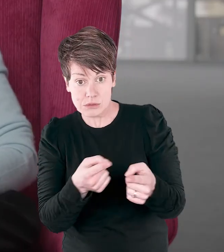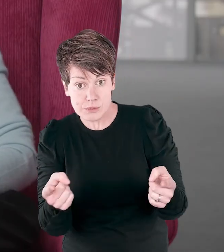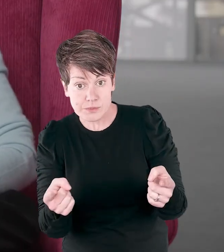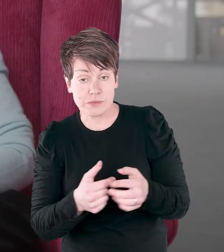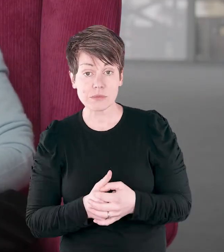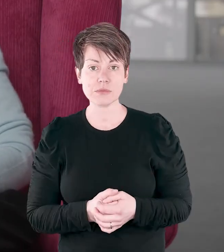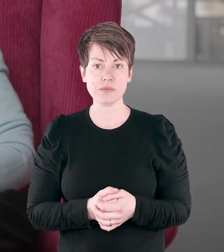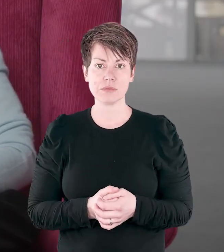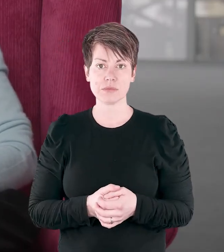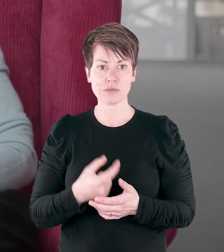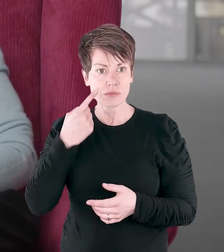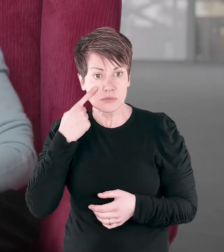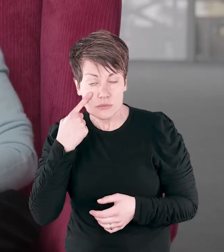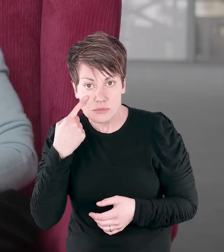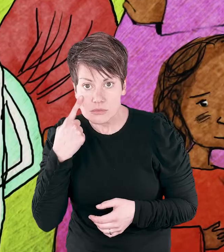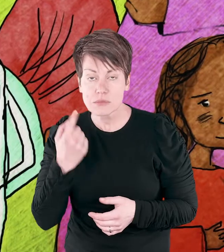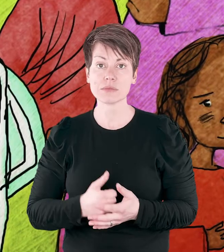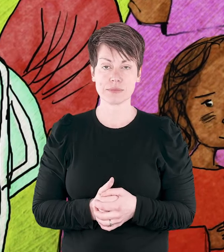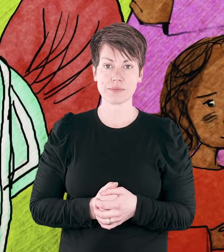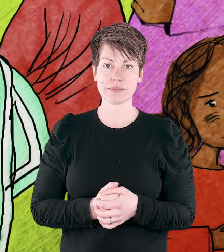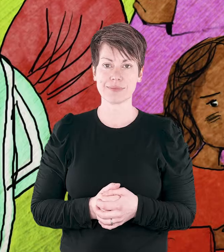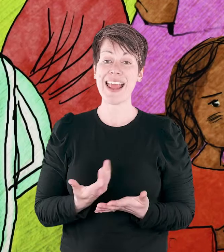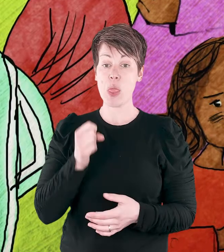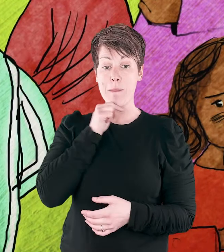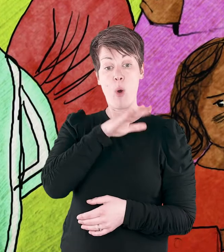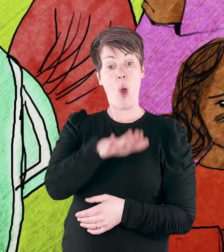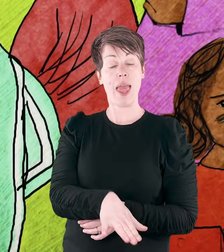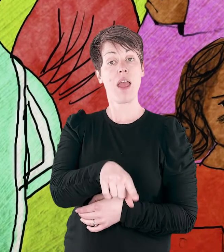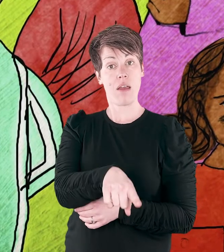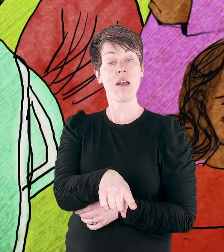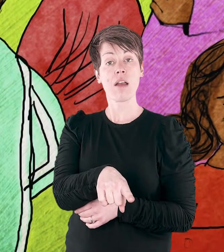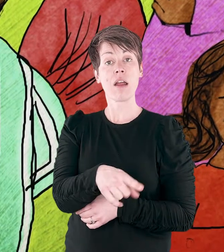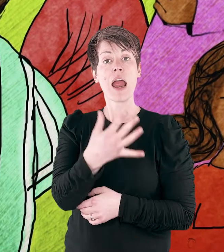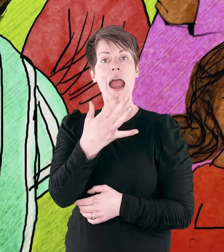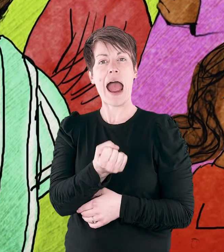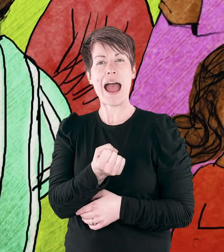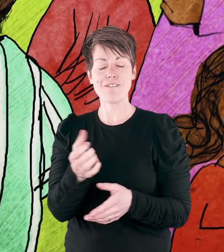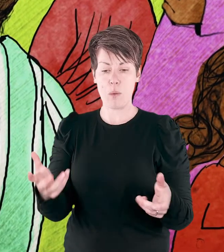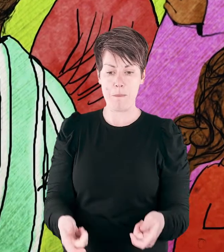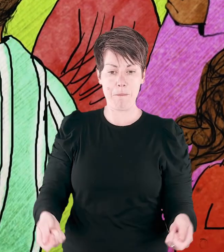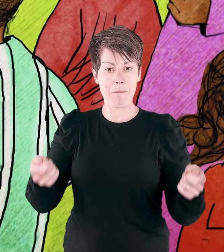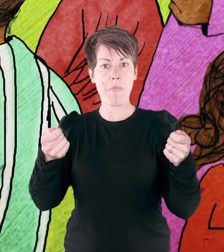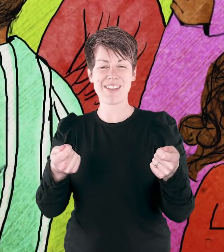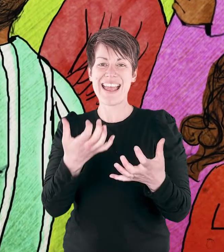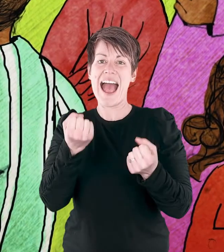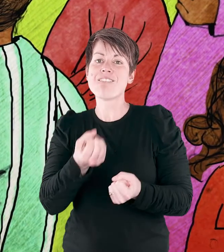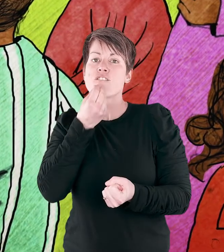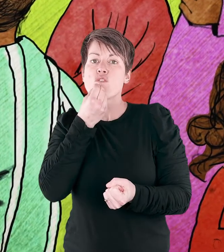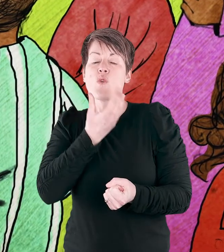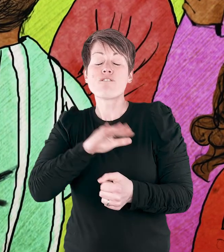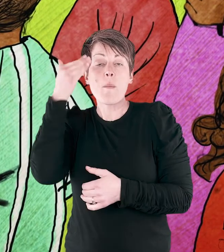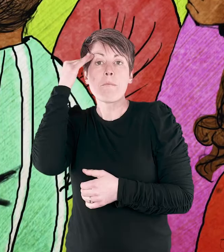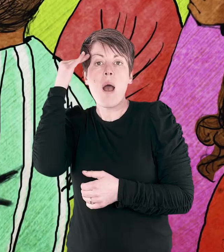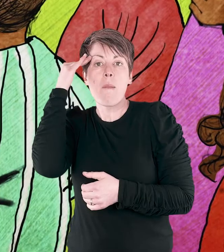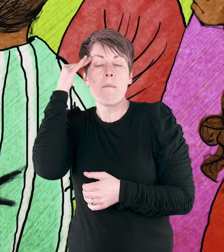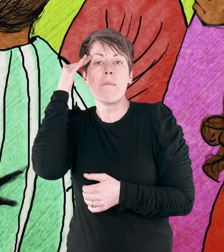asked. Go and see. Now there was a little boy in the crowd. He had brought a lunch that his mother